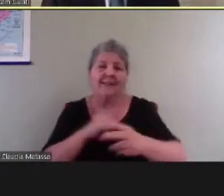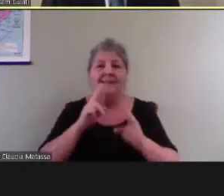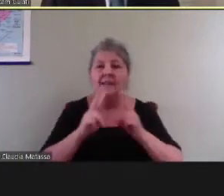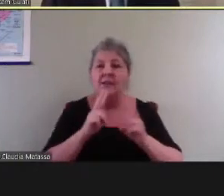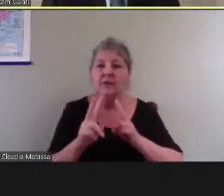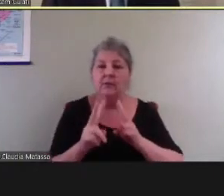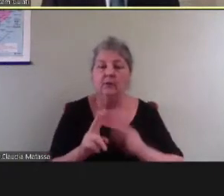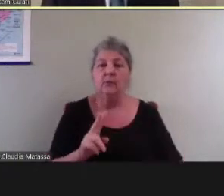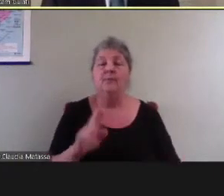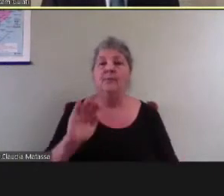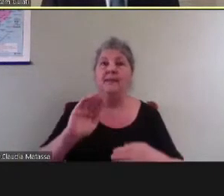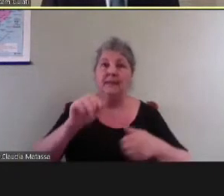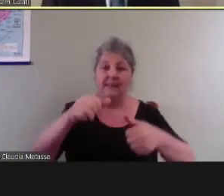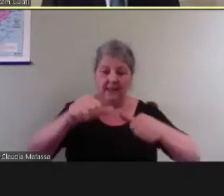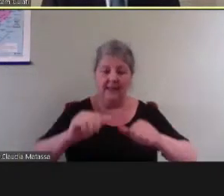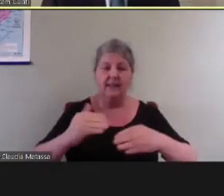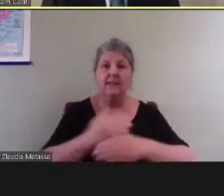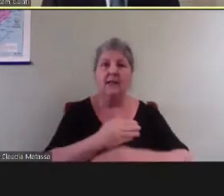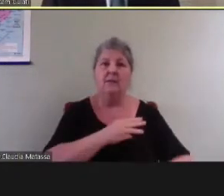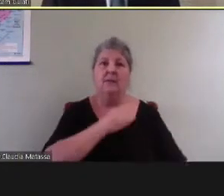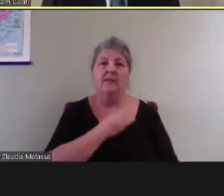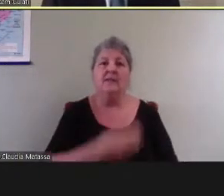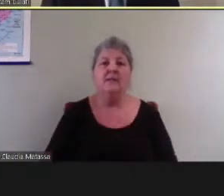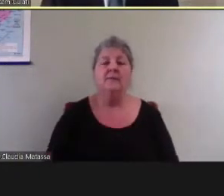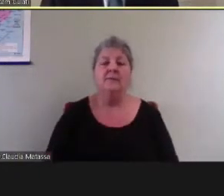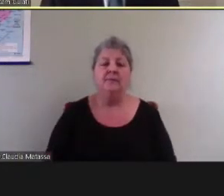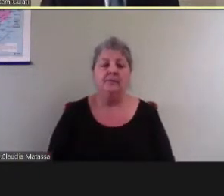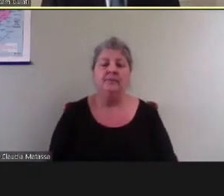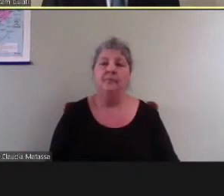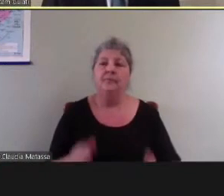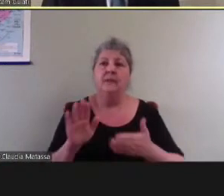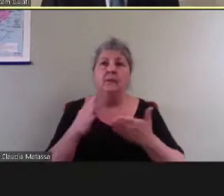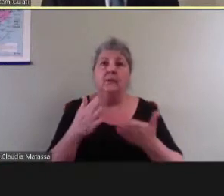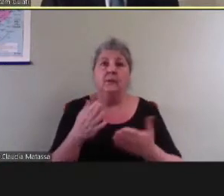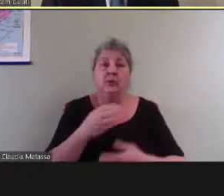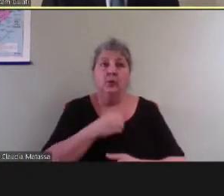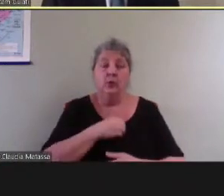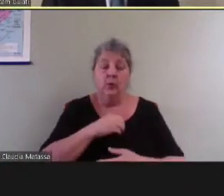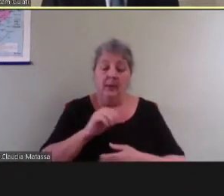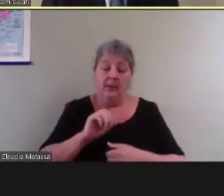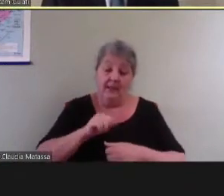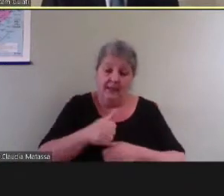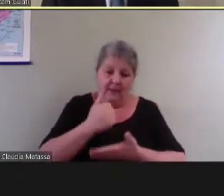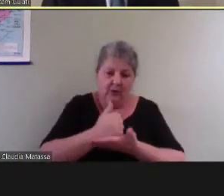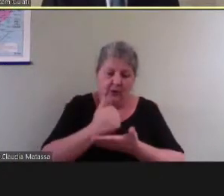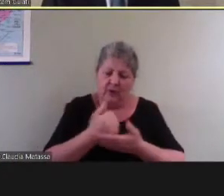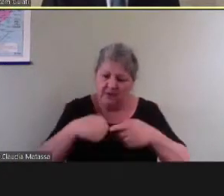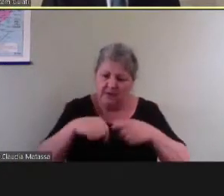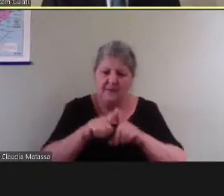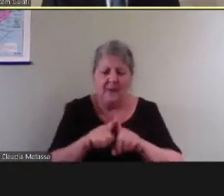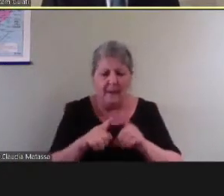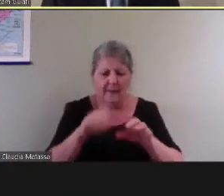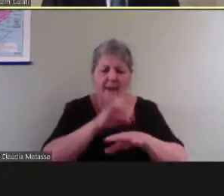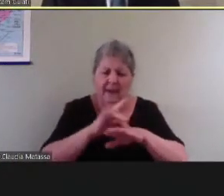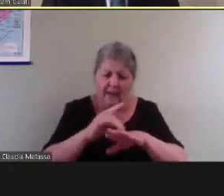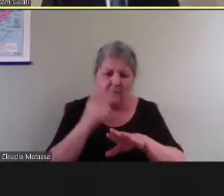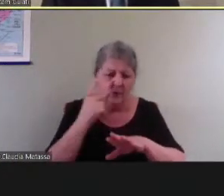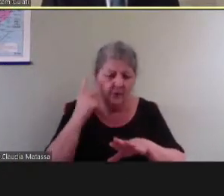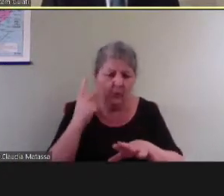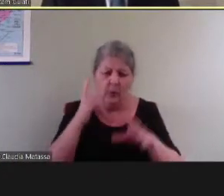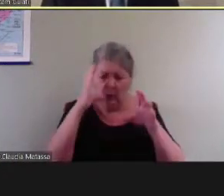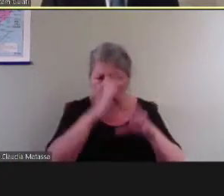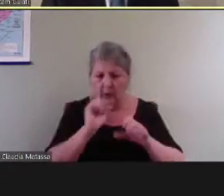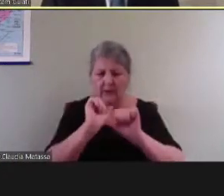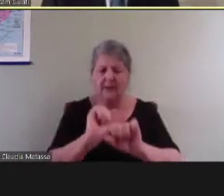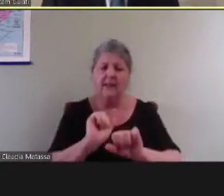Can I have the next slide, please? Which brings me on to my next study, which was a similar review looking at the experience